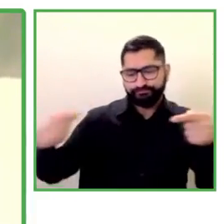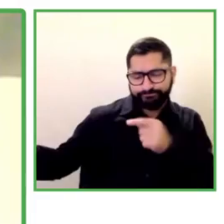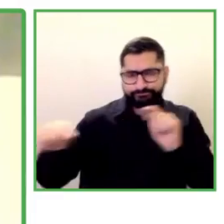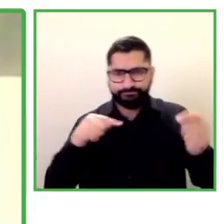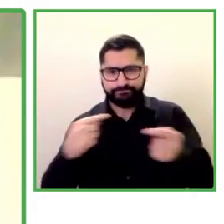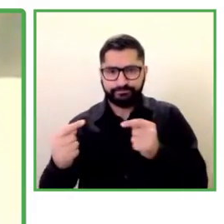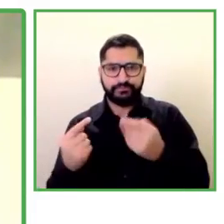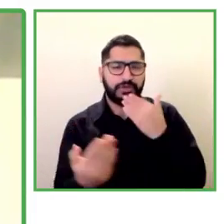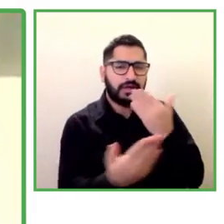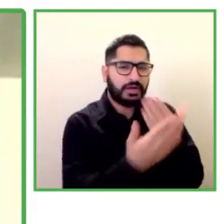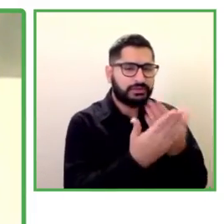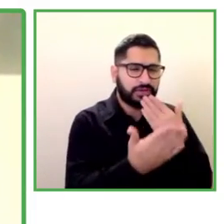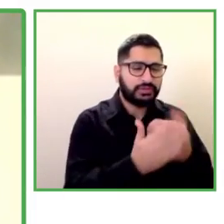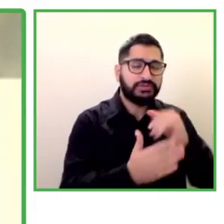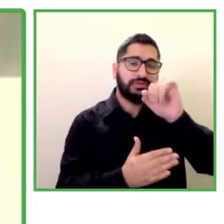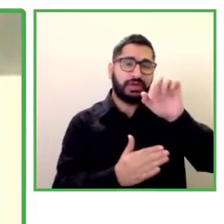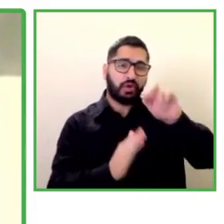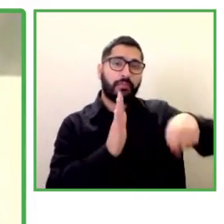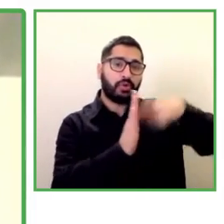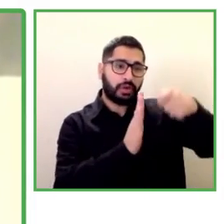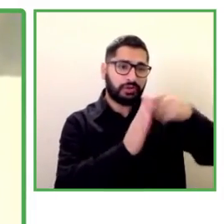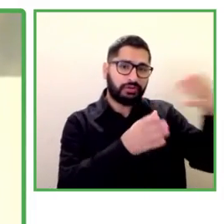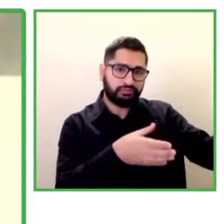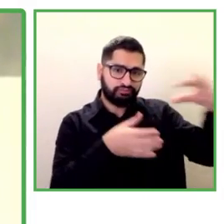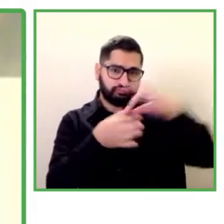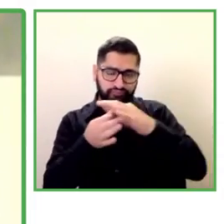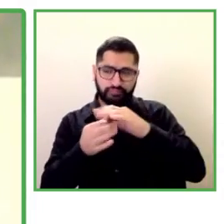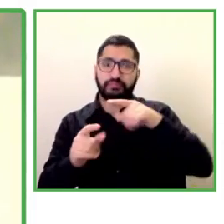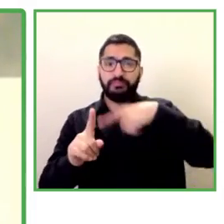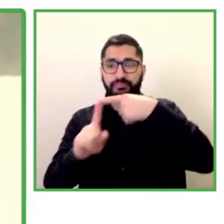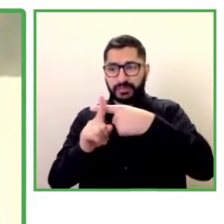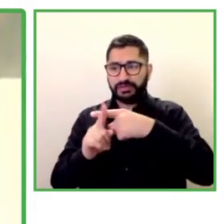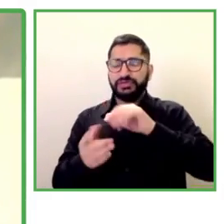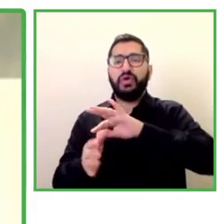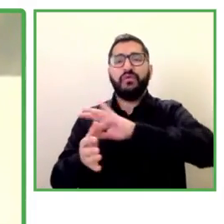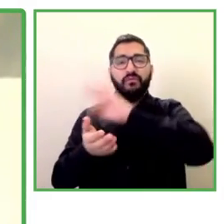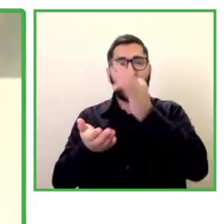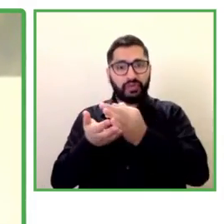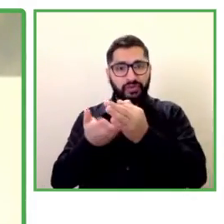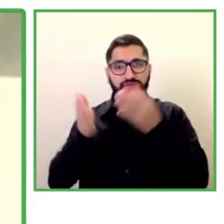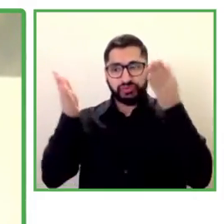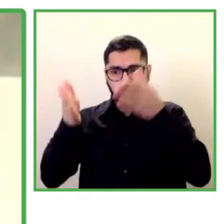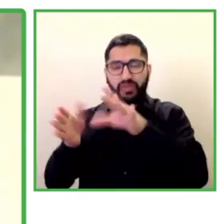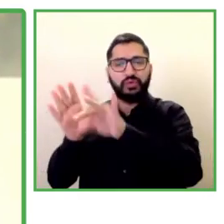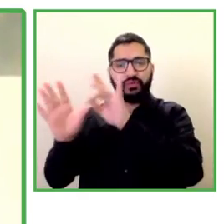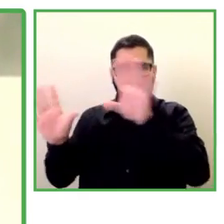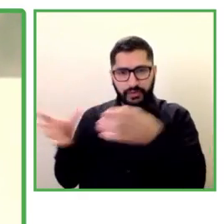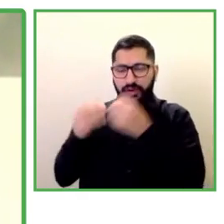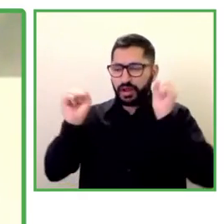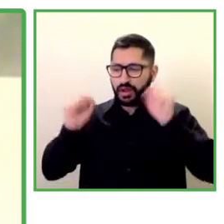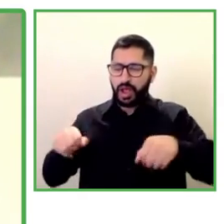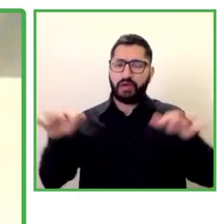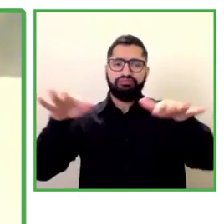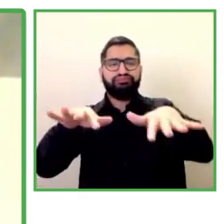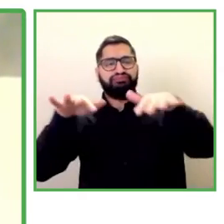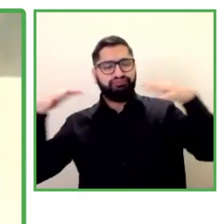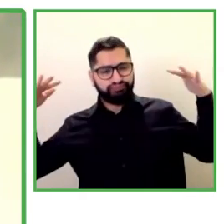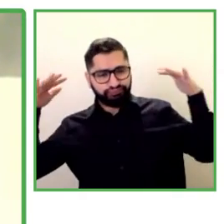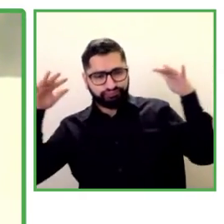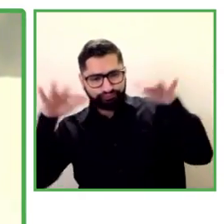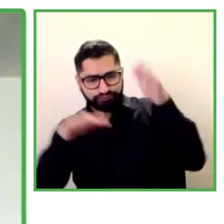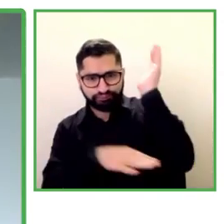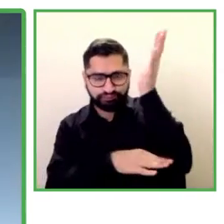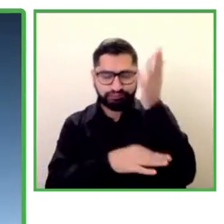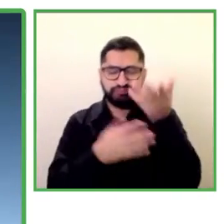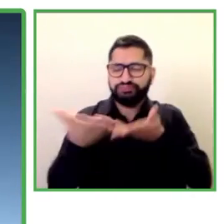to Zero Project and Fundación Descúbreme for the invitation to participate in such a significant event for this Red de Empresas